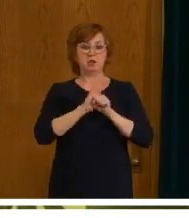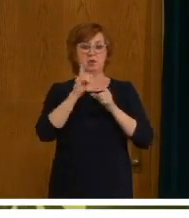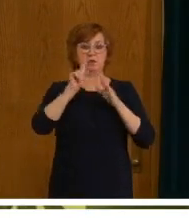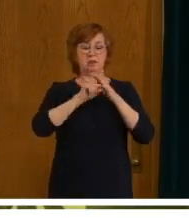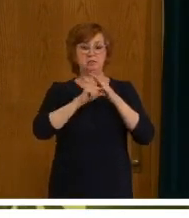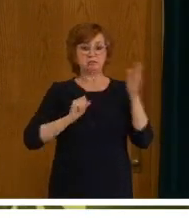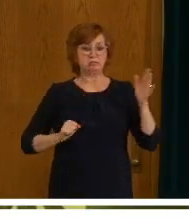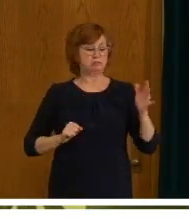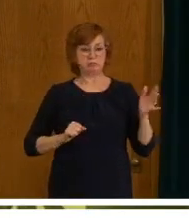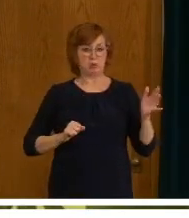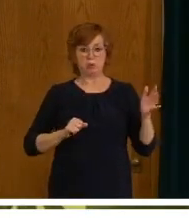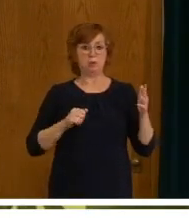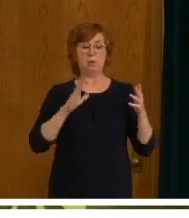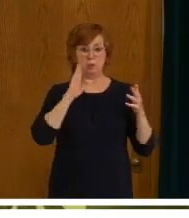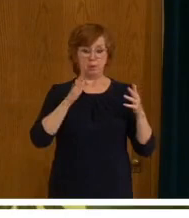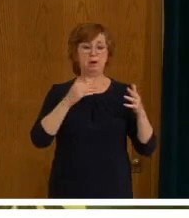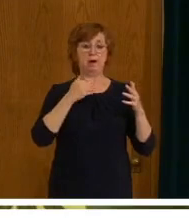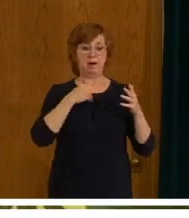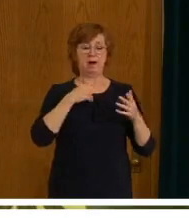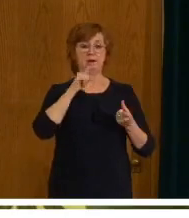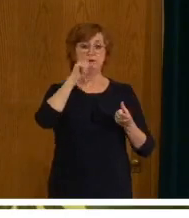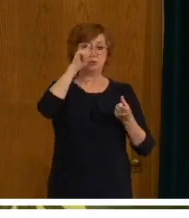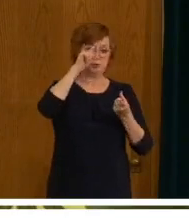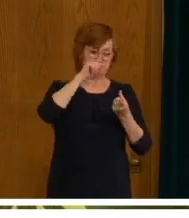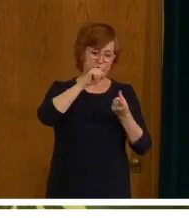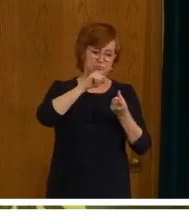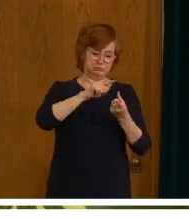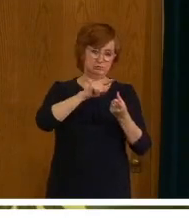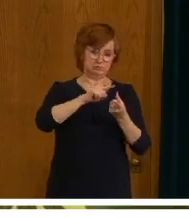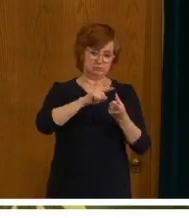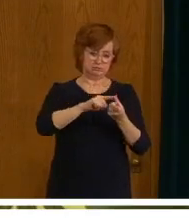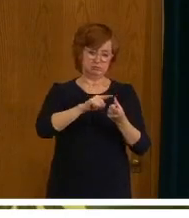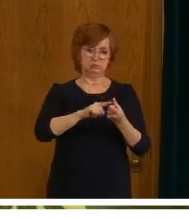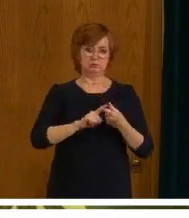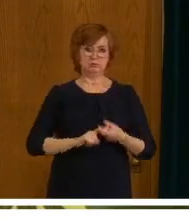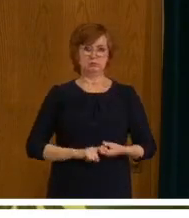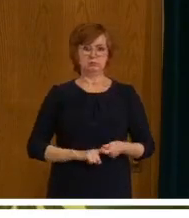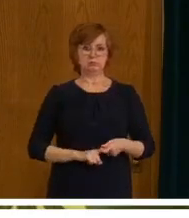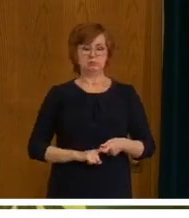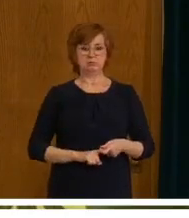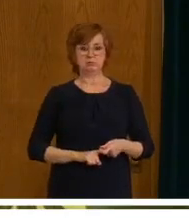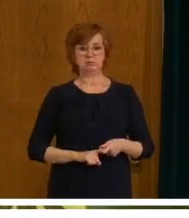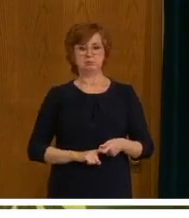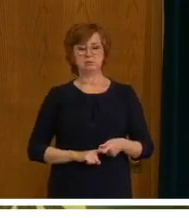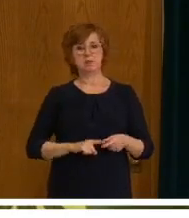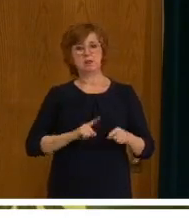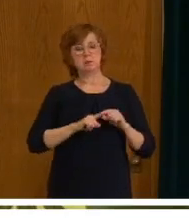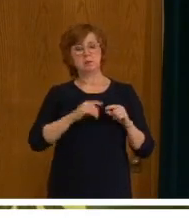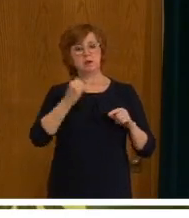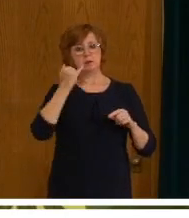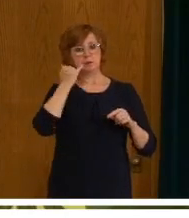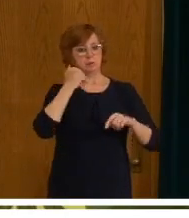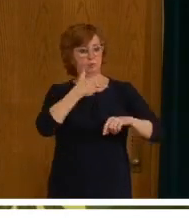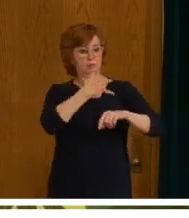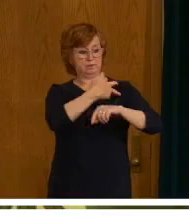However, by and large, virtually all the time, they will be absent of severe outcomes due to COVID. Unfortunately,